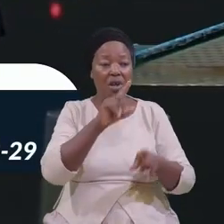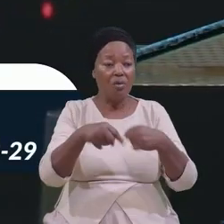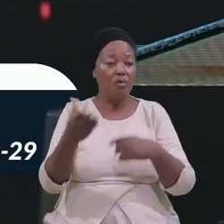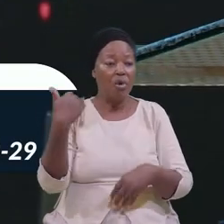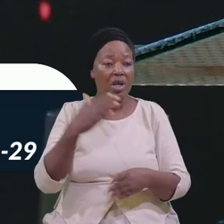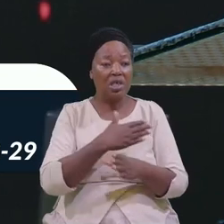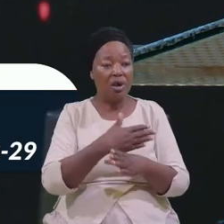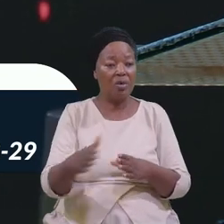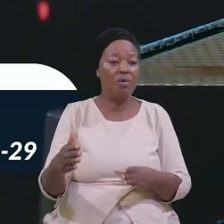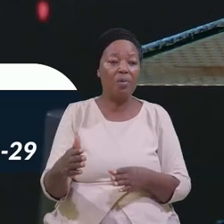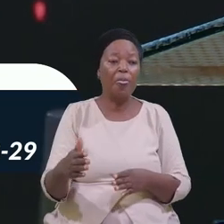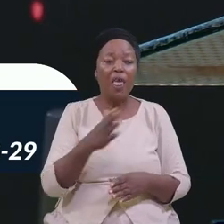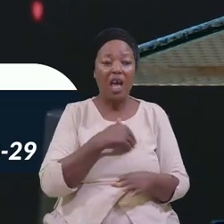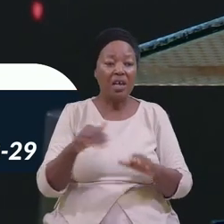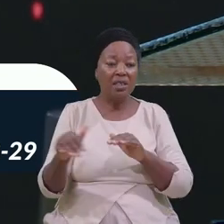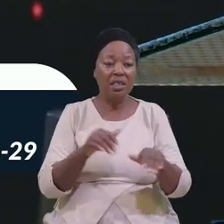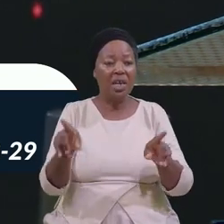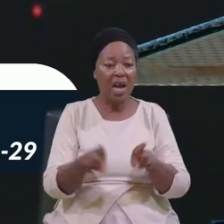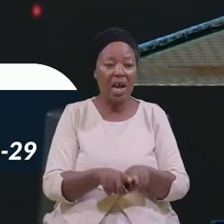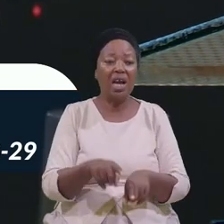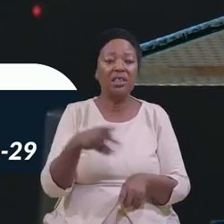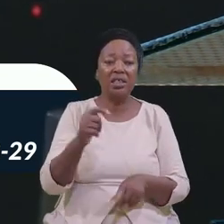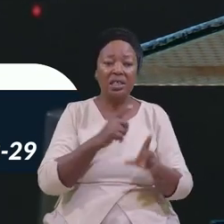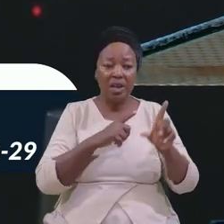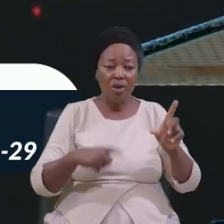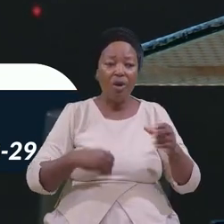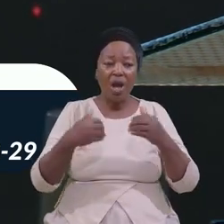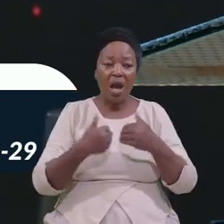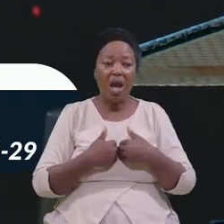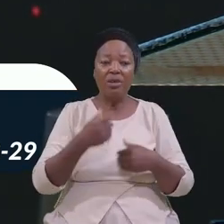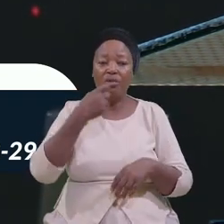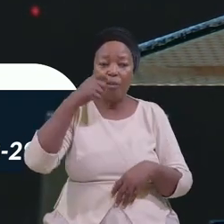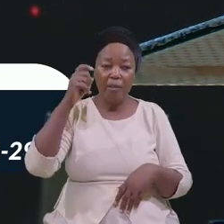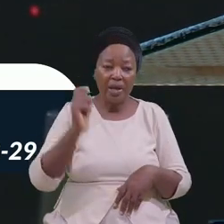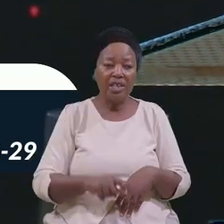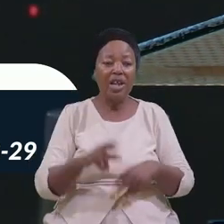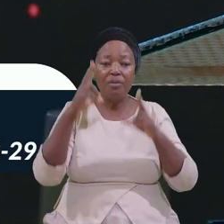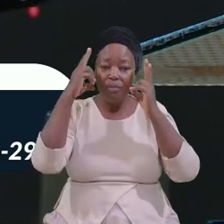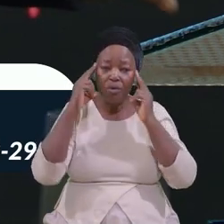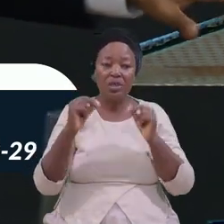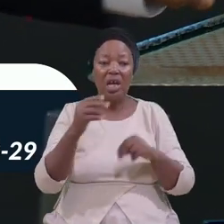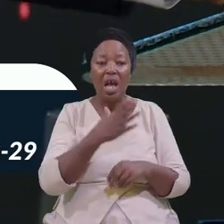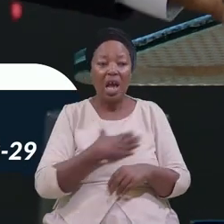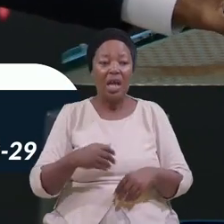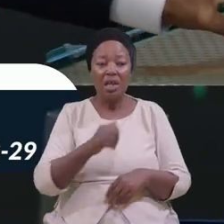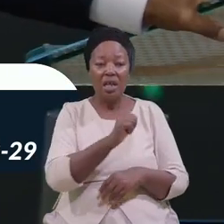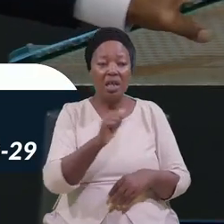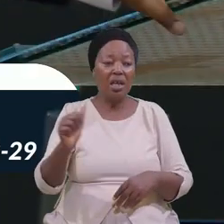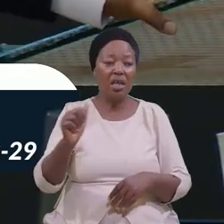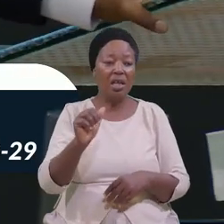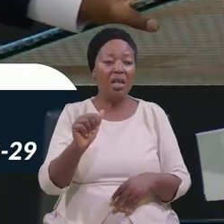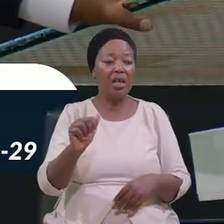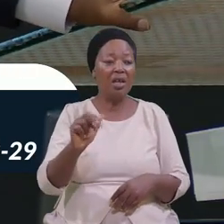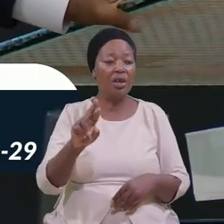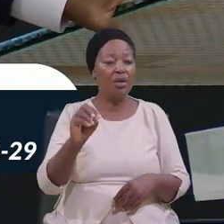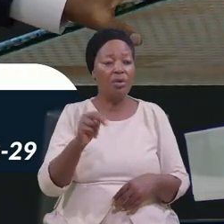away and did as the Lord had commanded Moses and Aaron, so